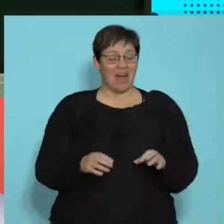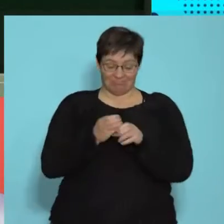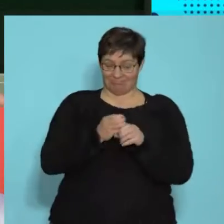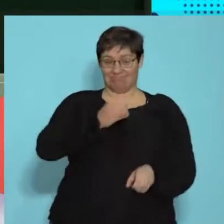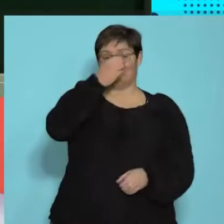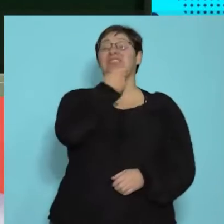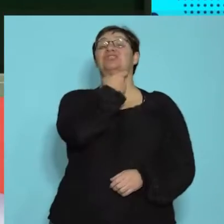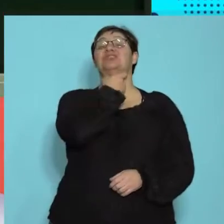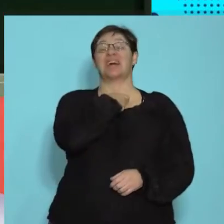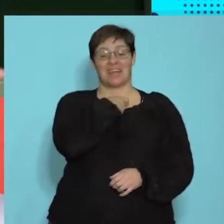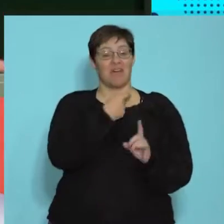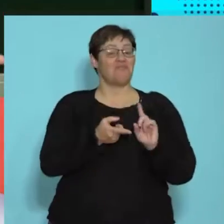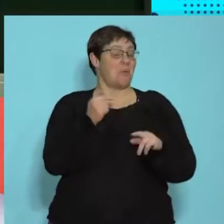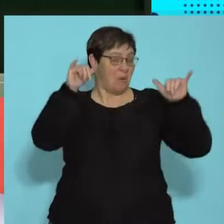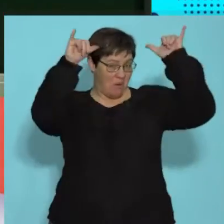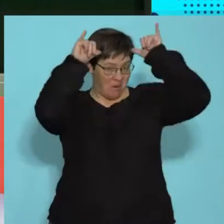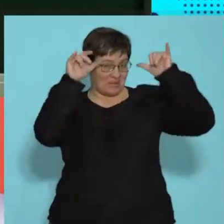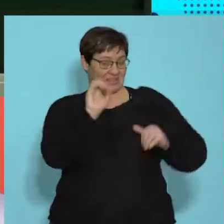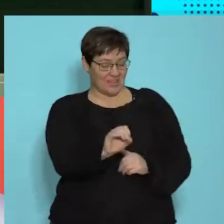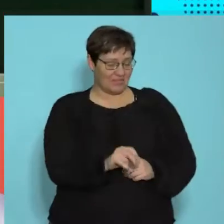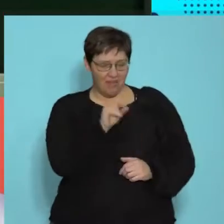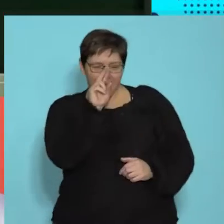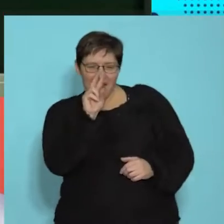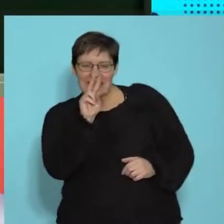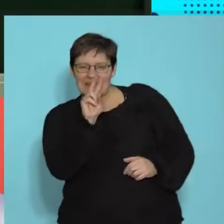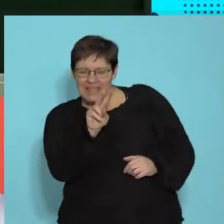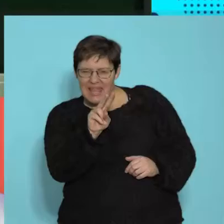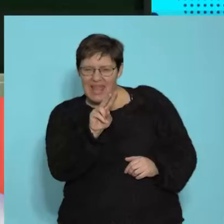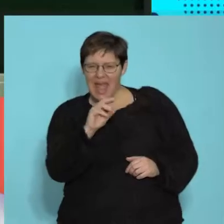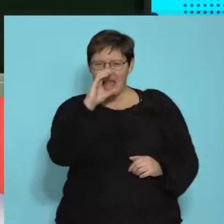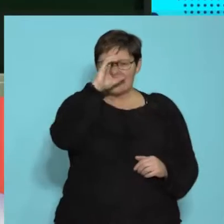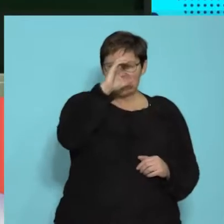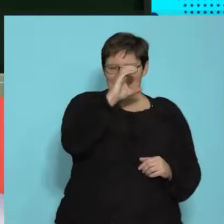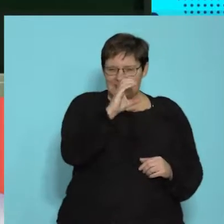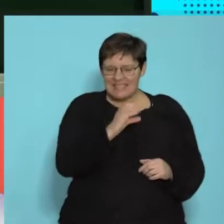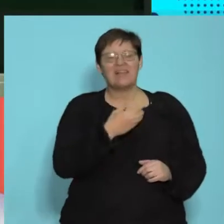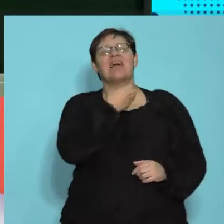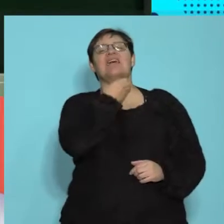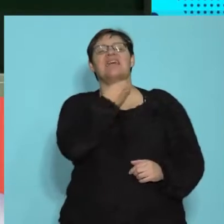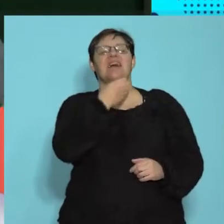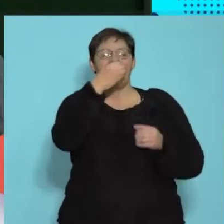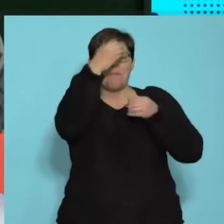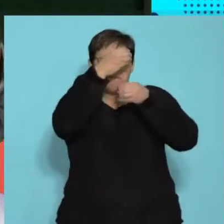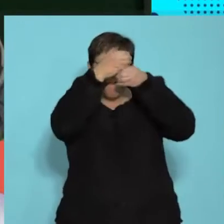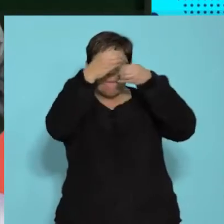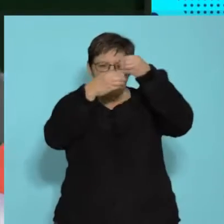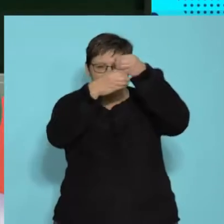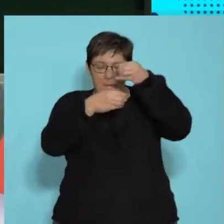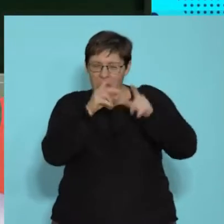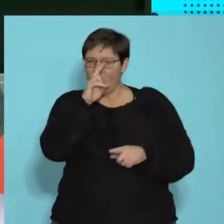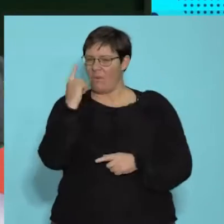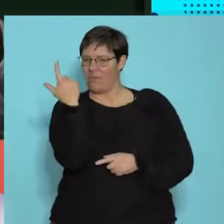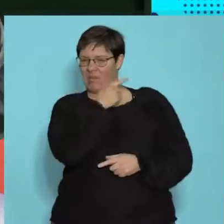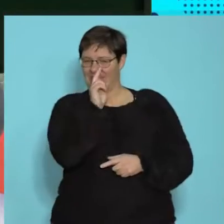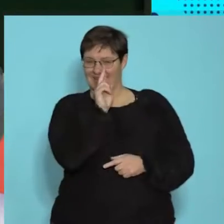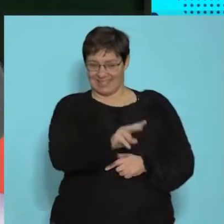big trachea because it was from an ox, but you could see those C-shaped cartilaginous rings so